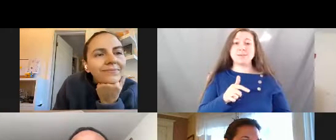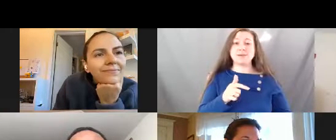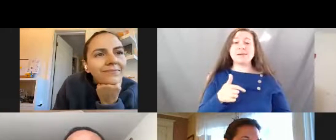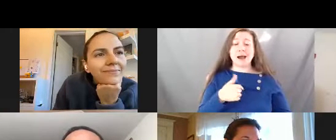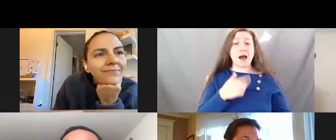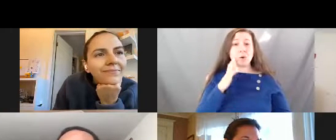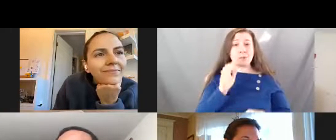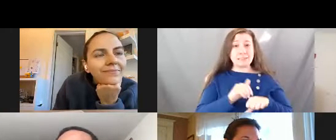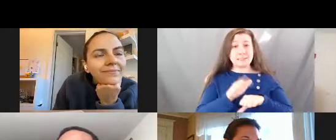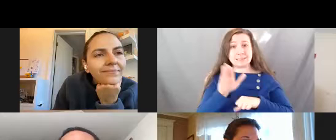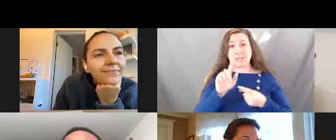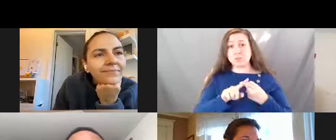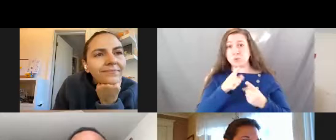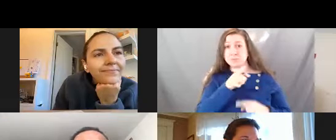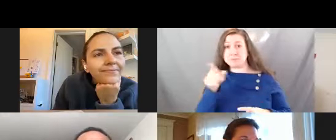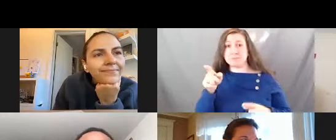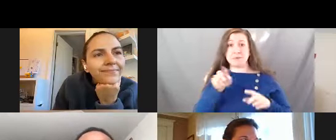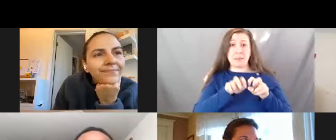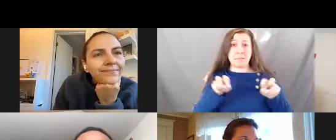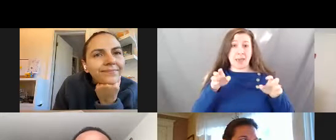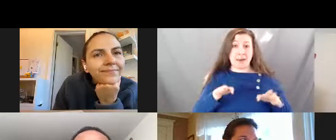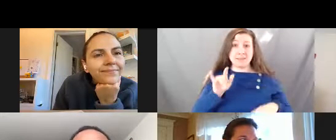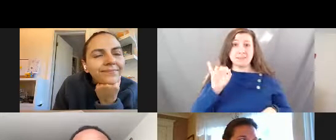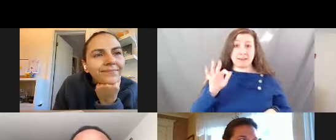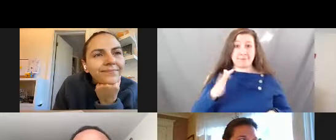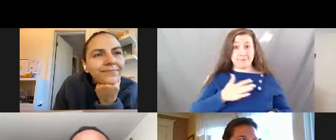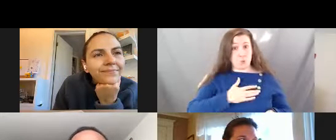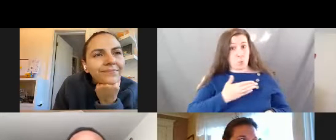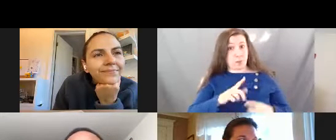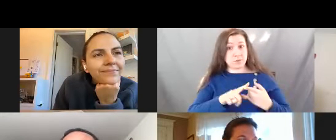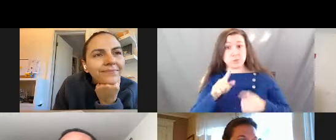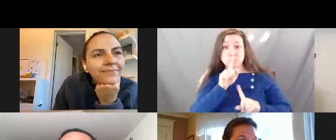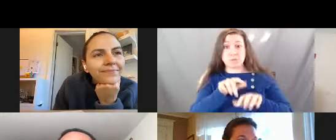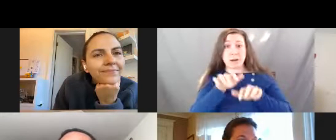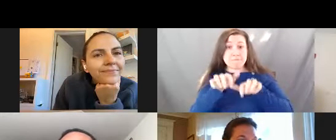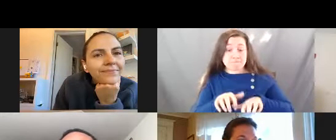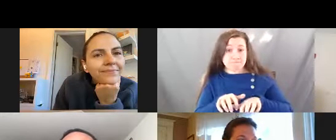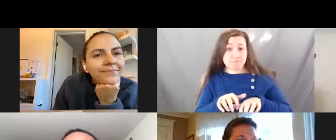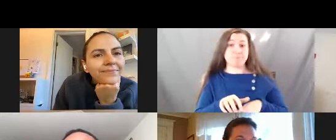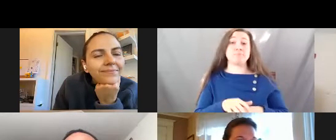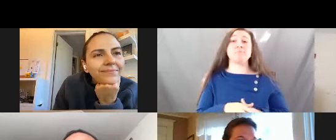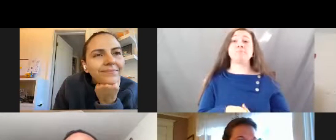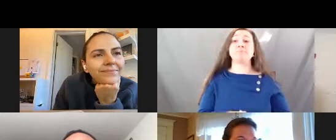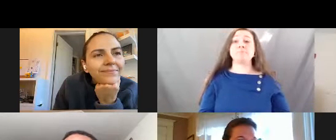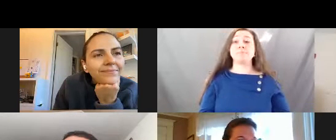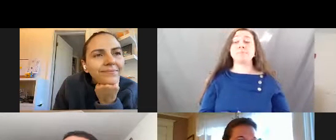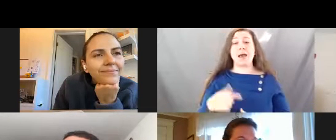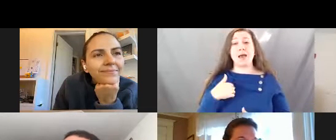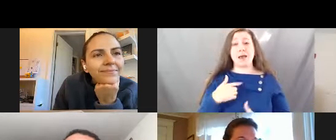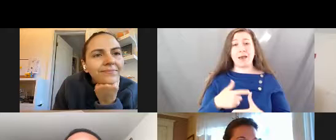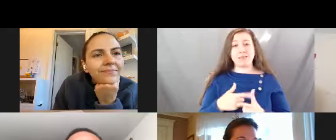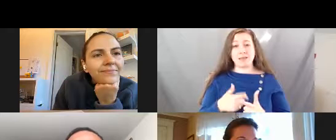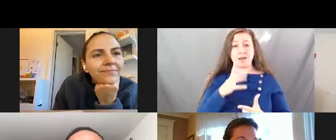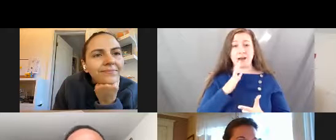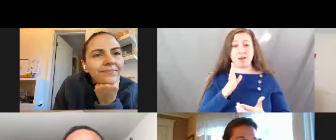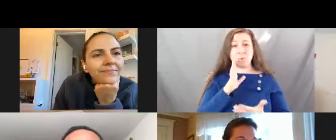our guest panelists. If they're willing to respond, I'll get their responses, and I can either email